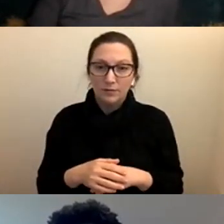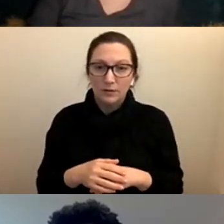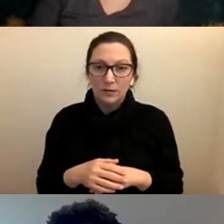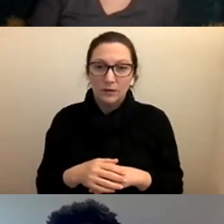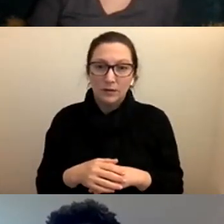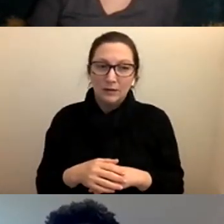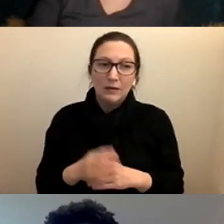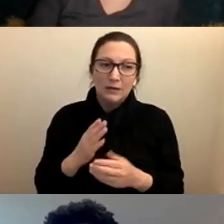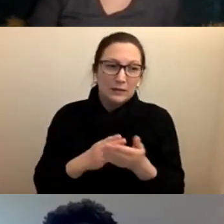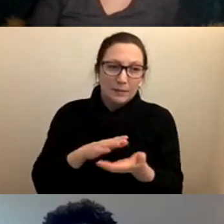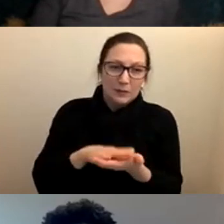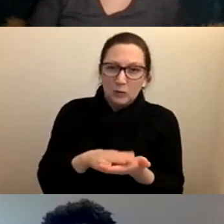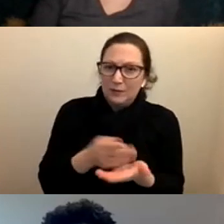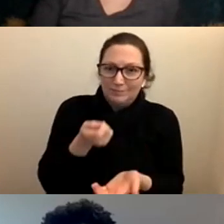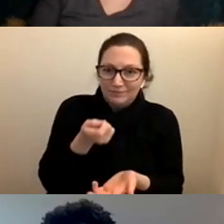very many students applying,